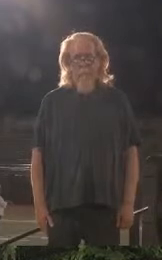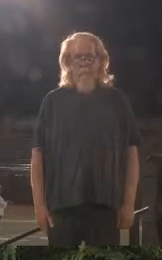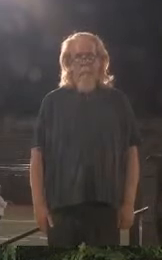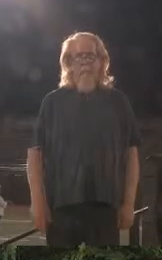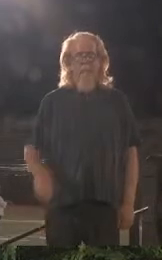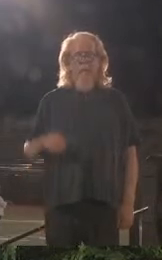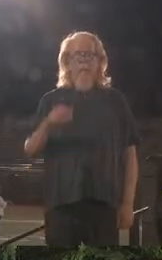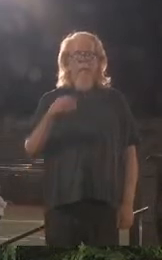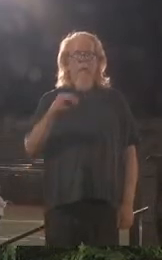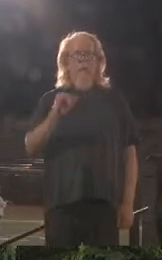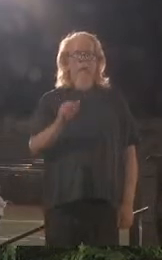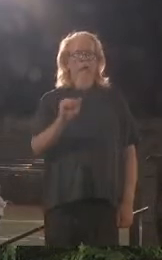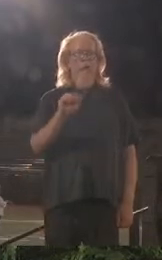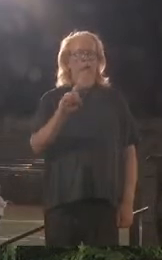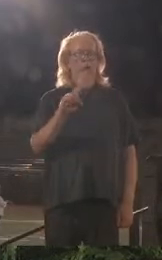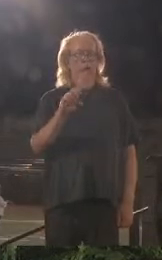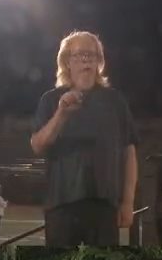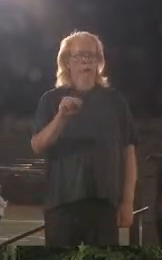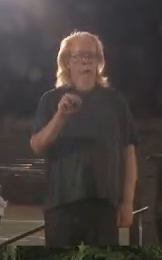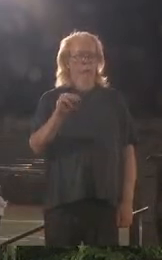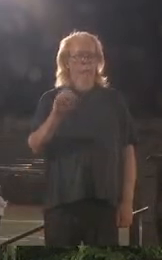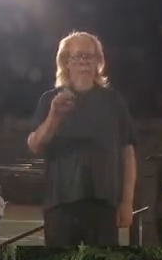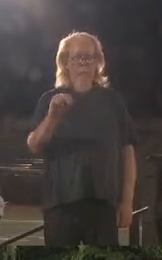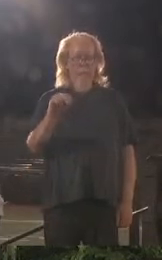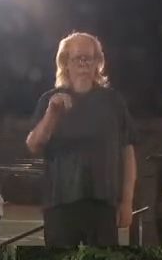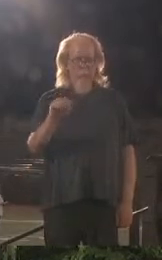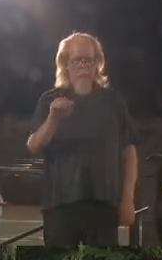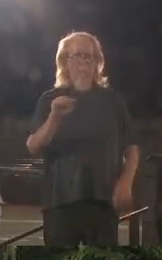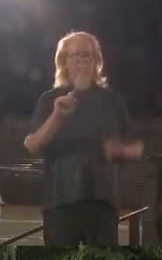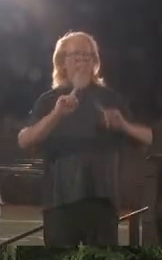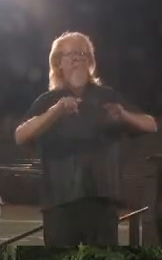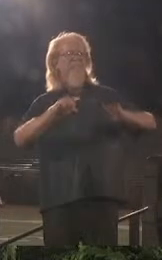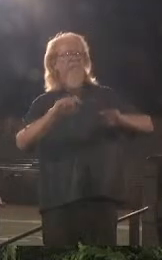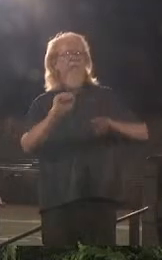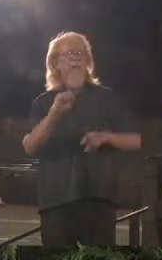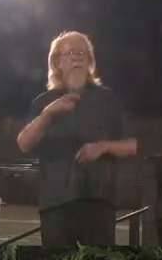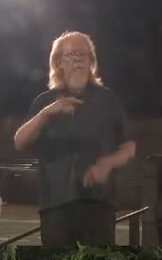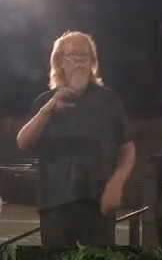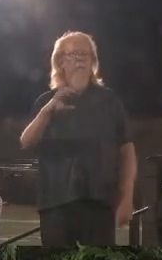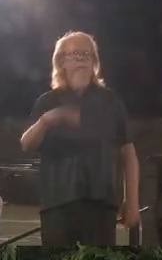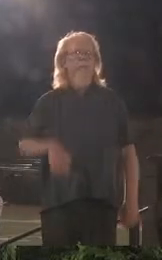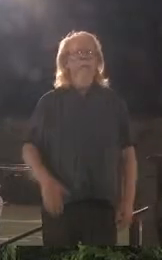Jaden Ray Mena will be attending St. Philip's College.